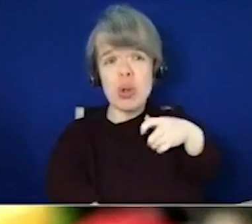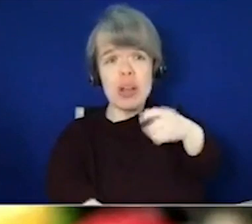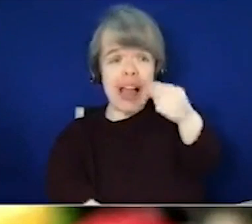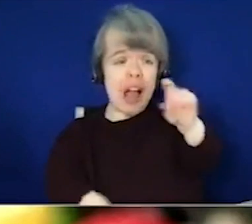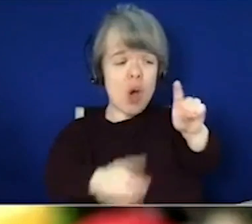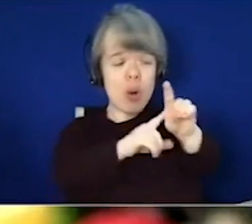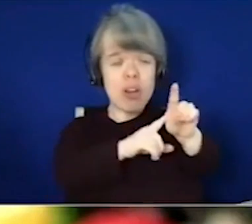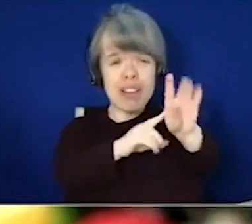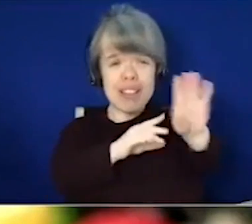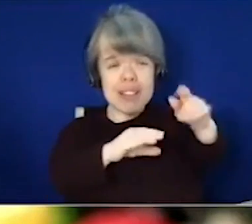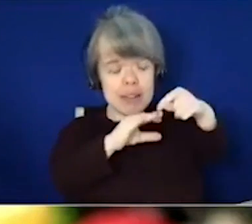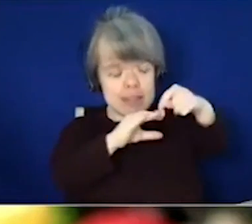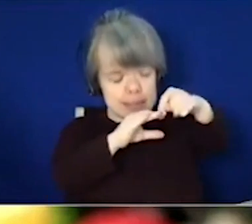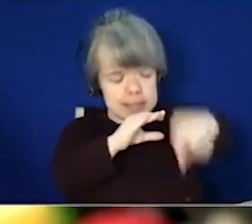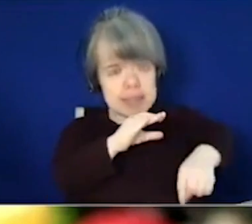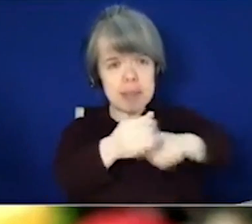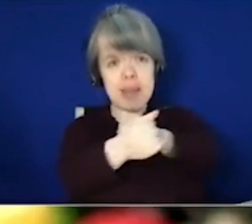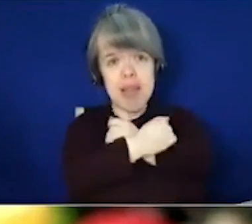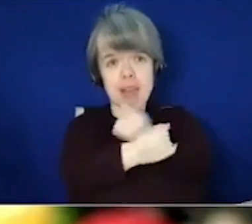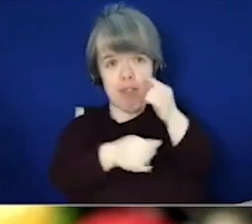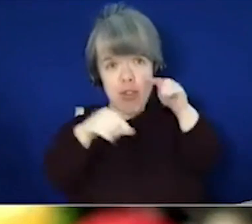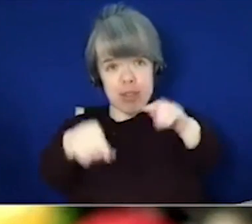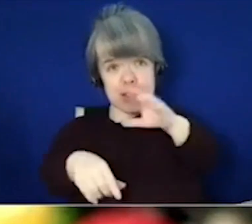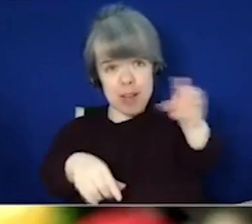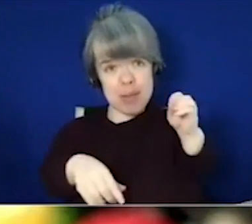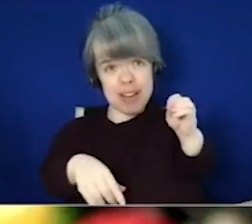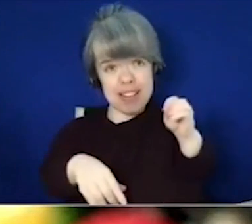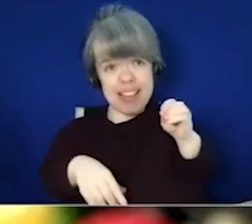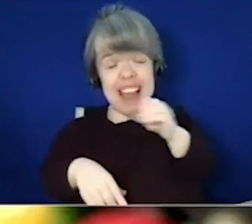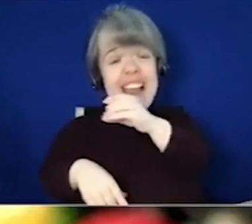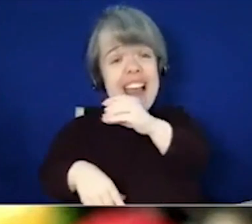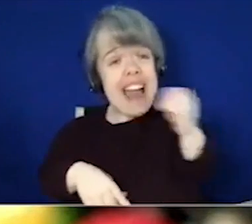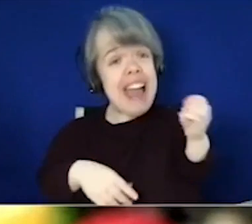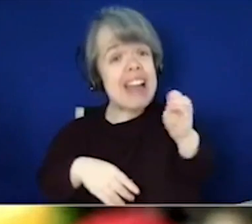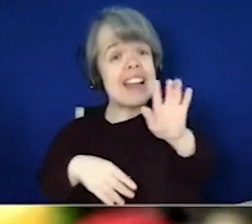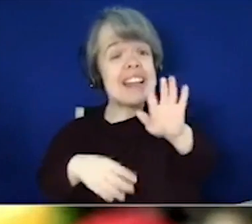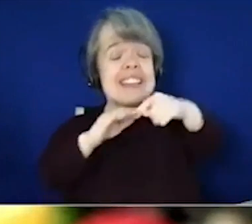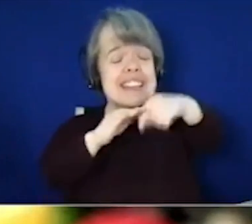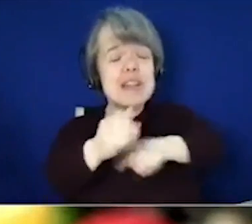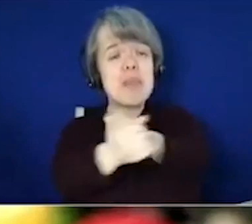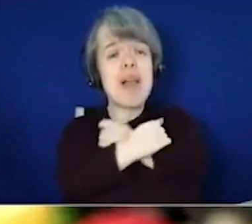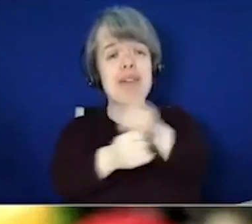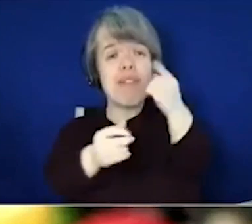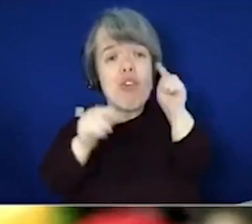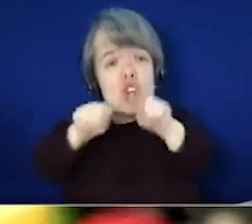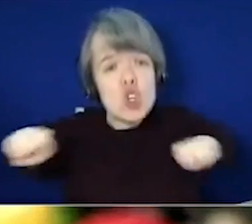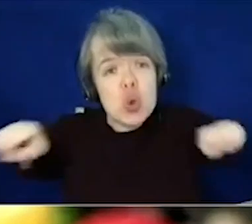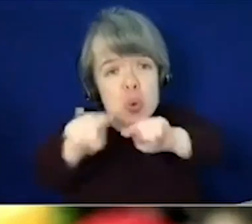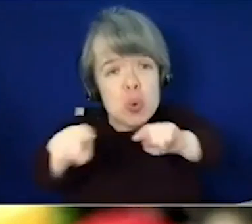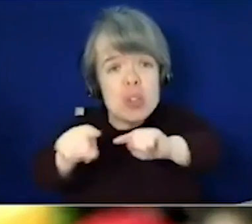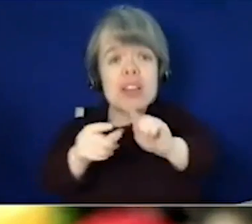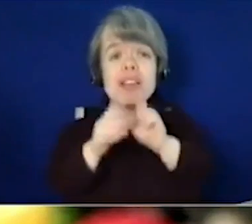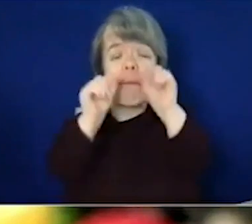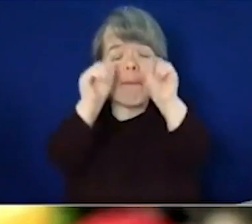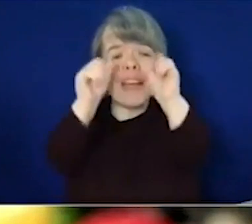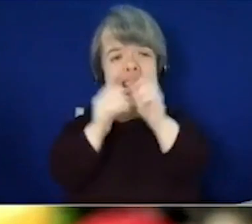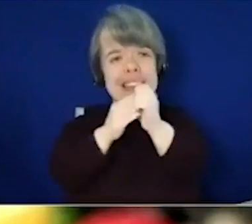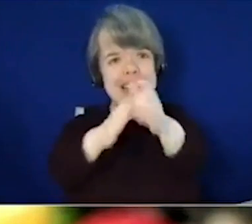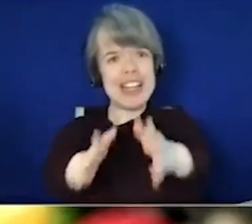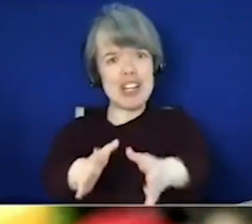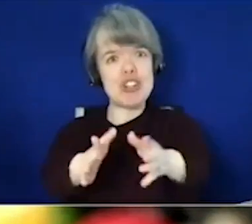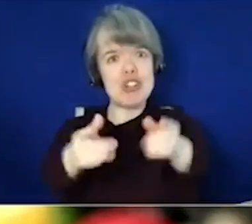So, Howard. Yeah. Thank you so much. You're welcome. I don't know if you're not